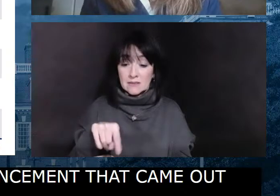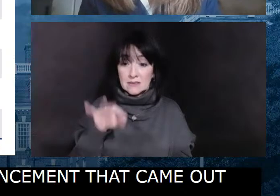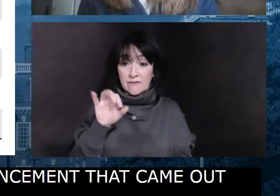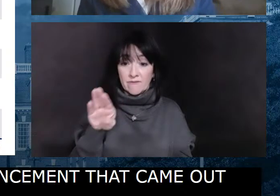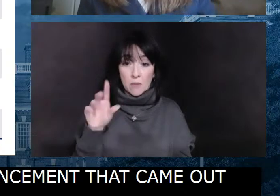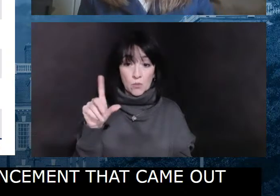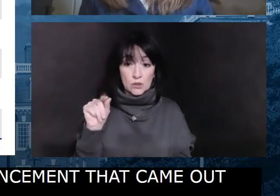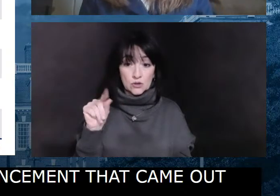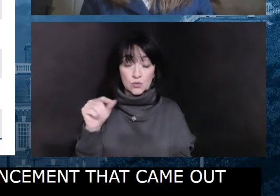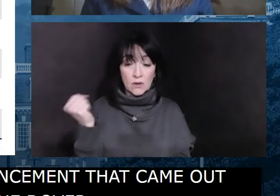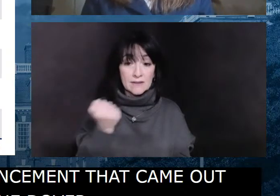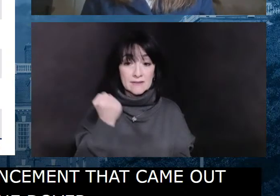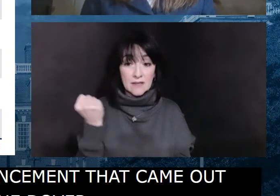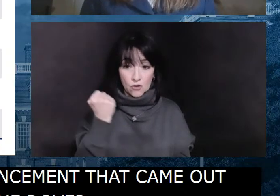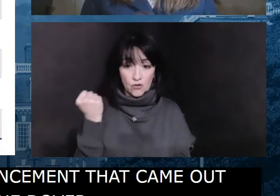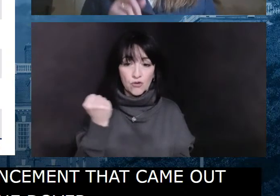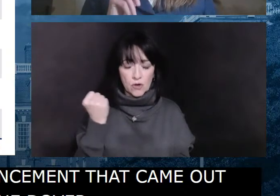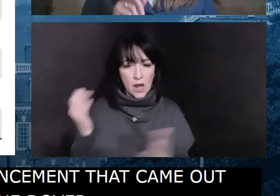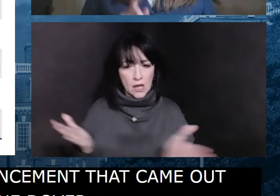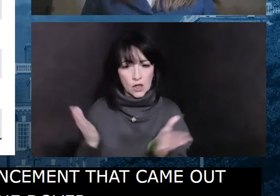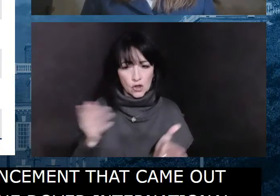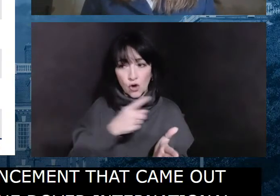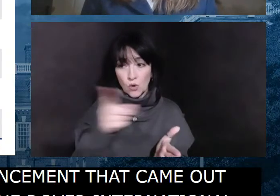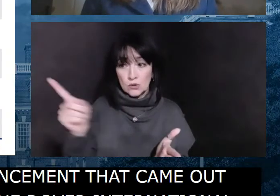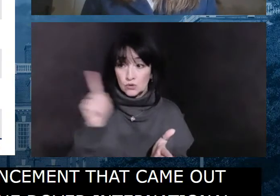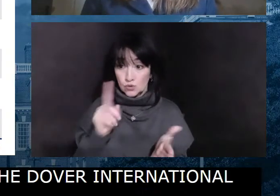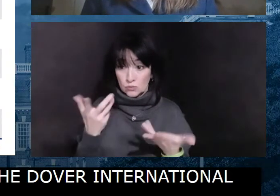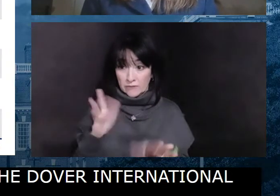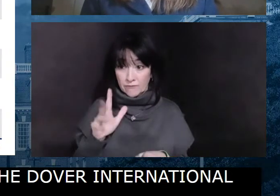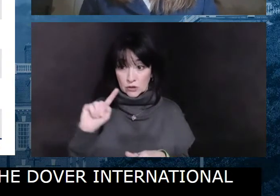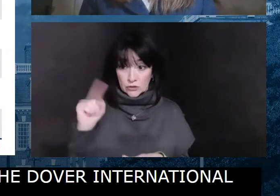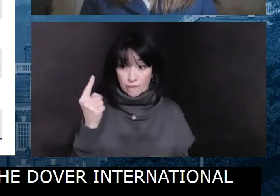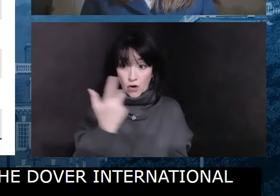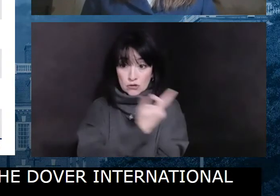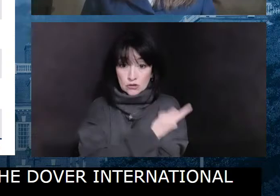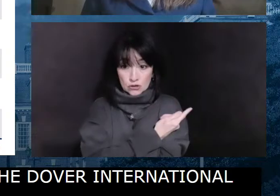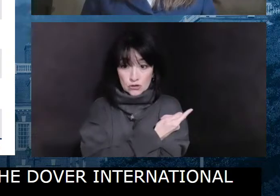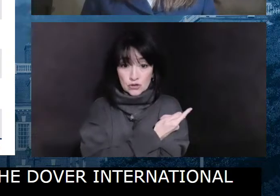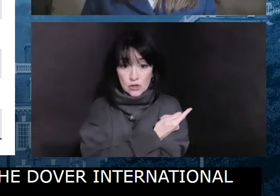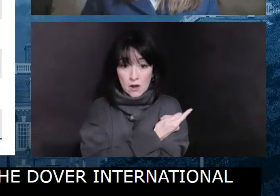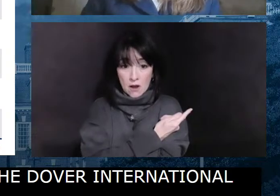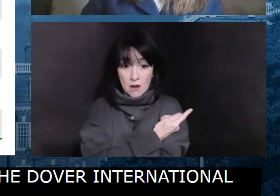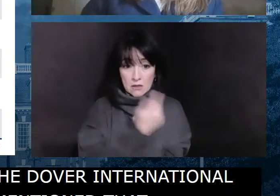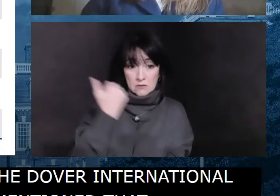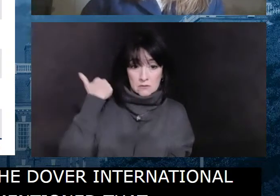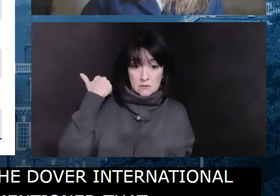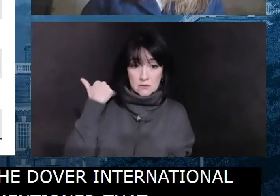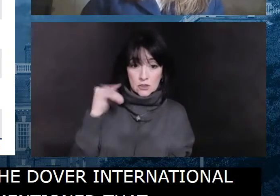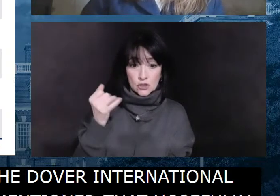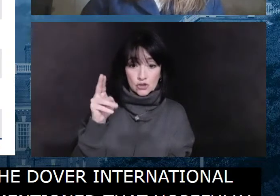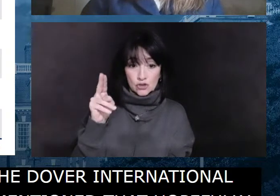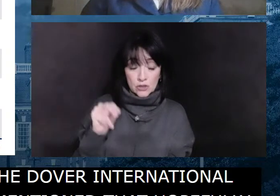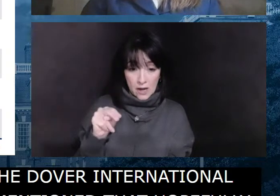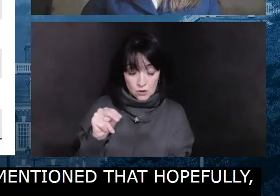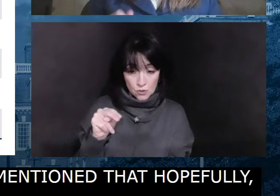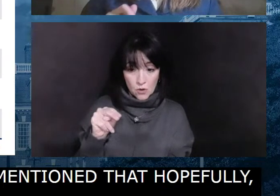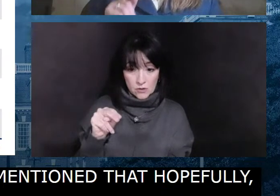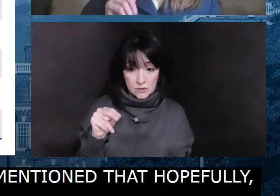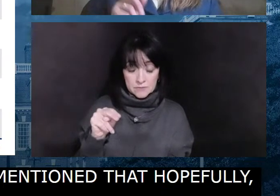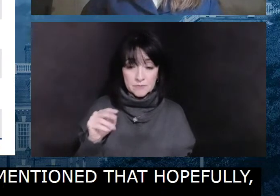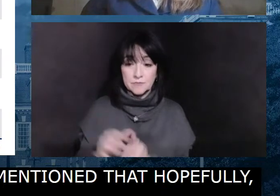20th. Additionally, those who got their vaccine at the Dover DMV